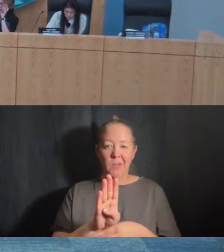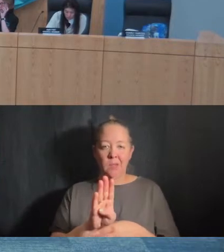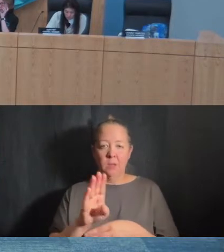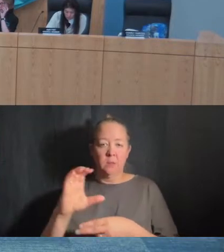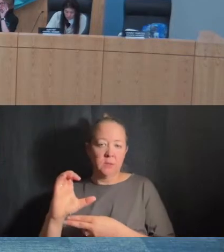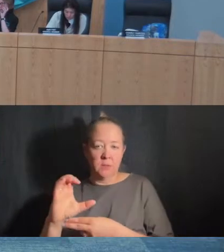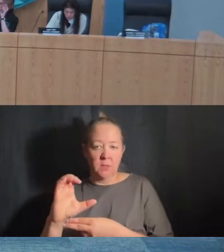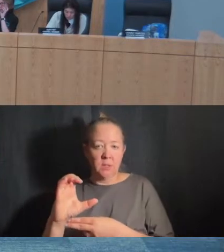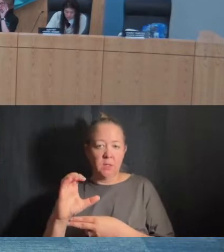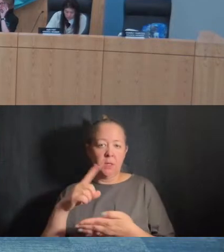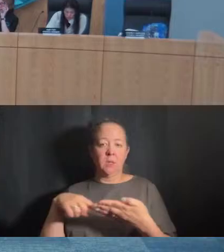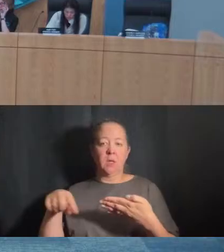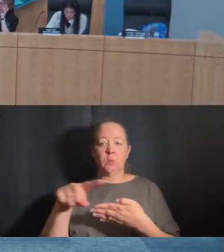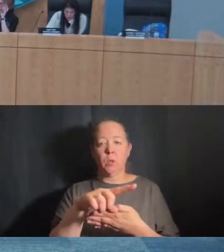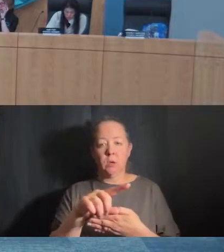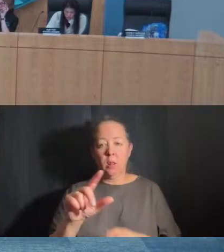Thursday.